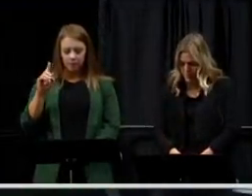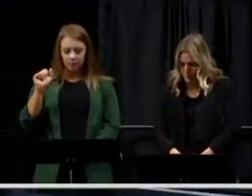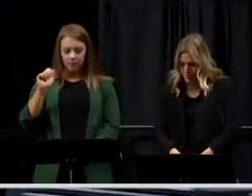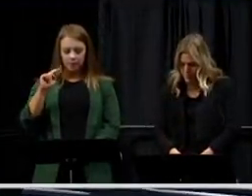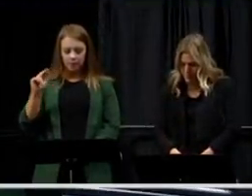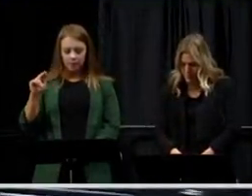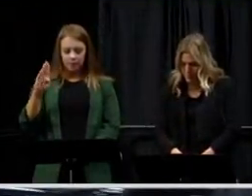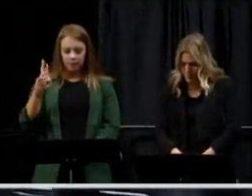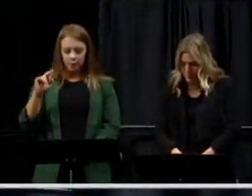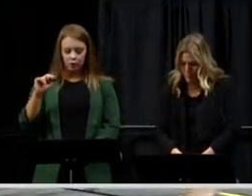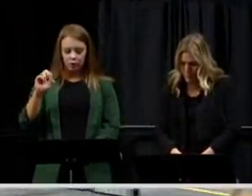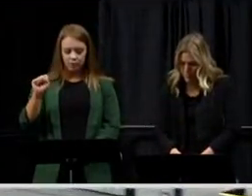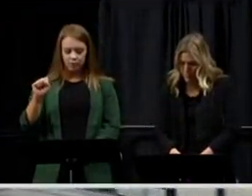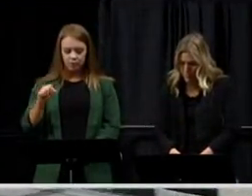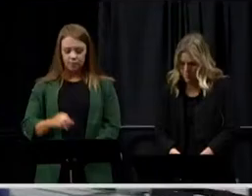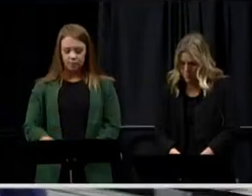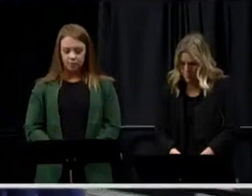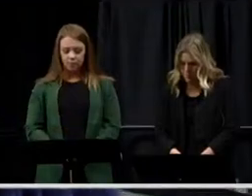Elizabeth Burns.